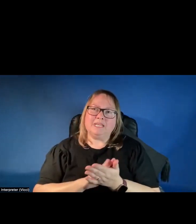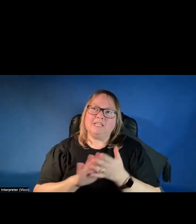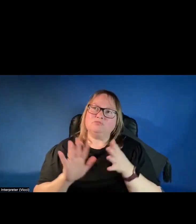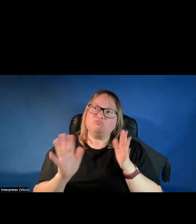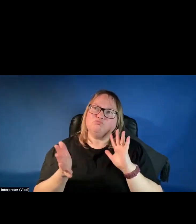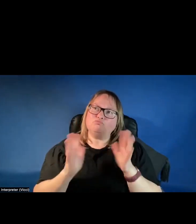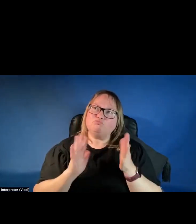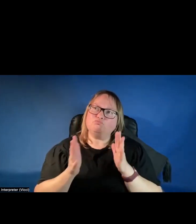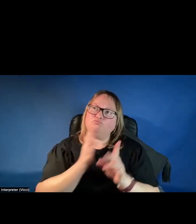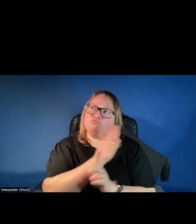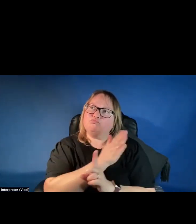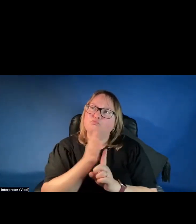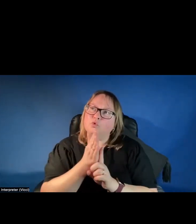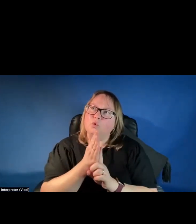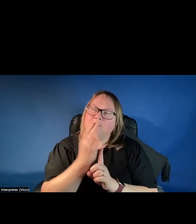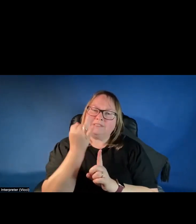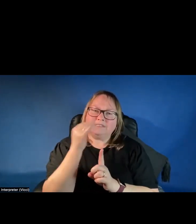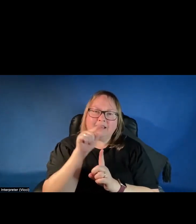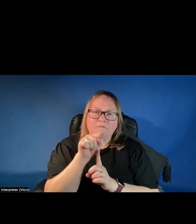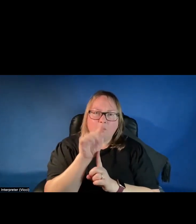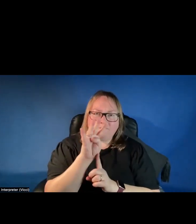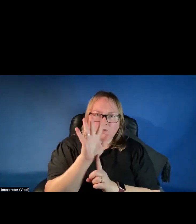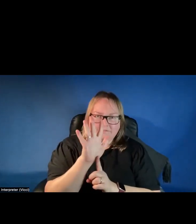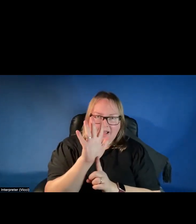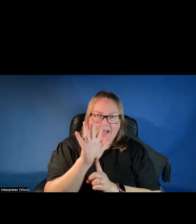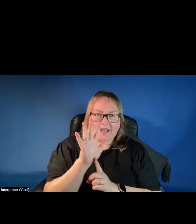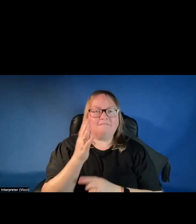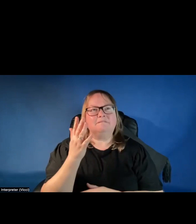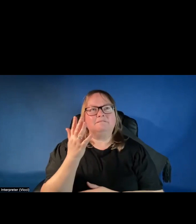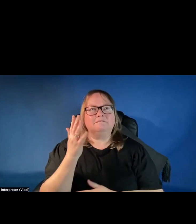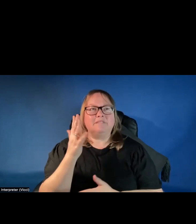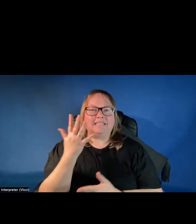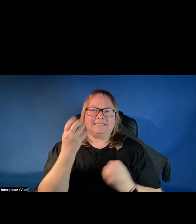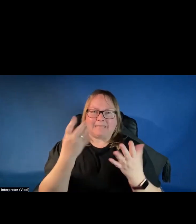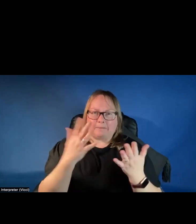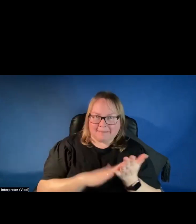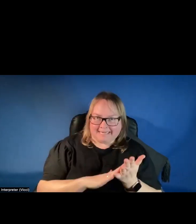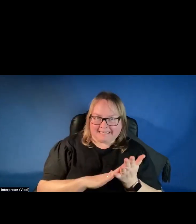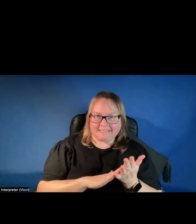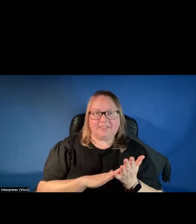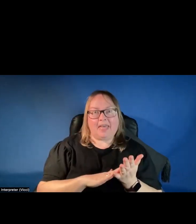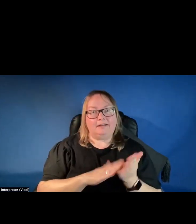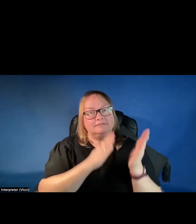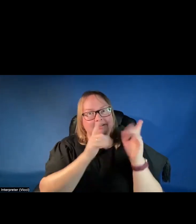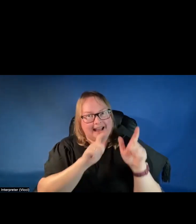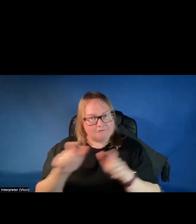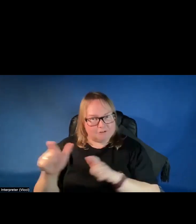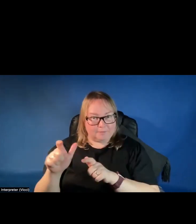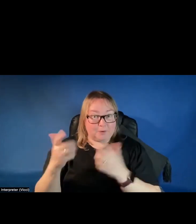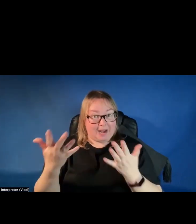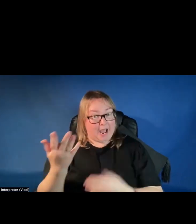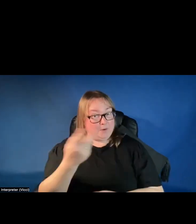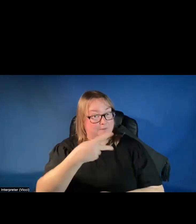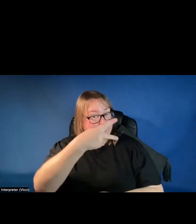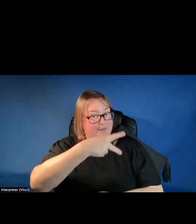7:45 or so. We'll take a 10-minute break and then we'll come back again after that. Okay, so I'll hand it over to Char and to Jennifer.